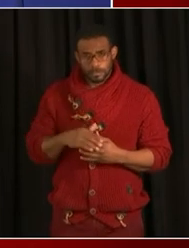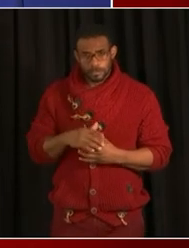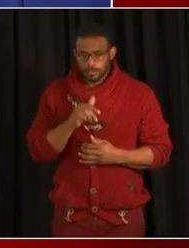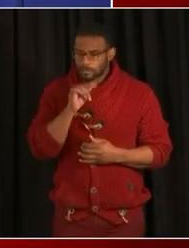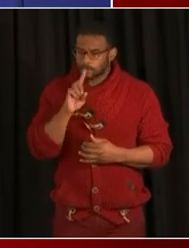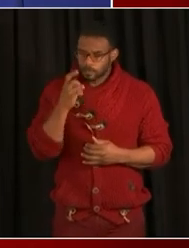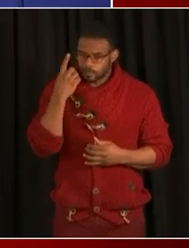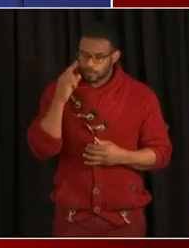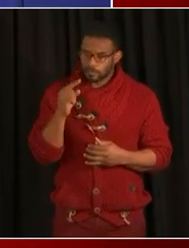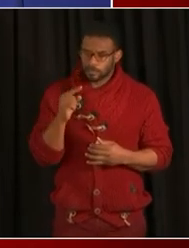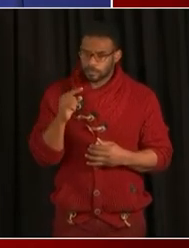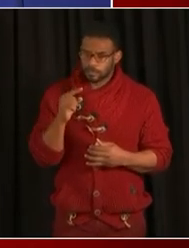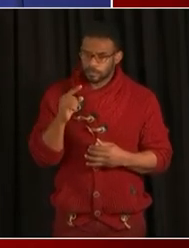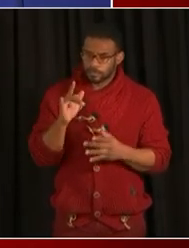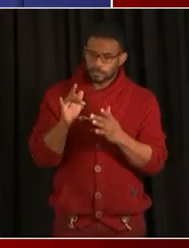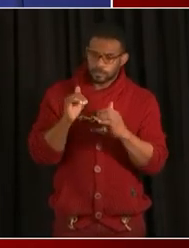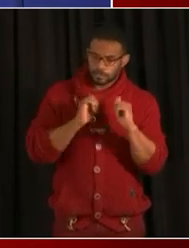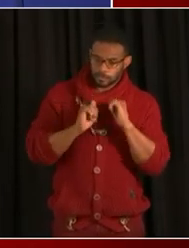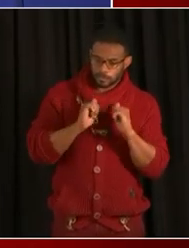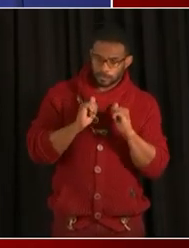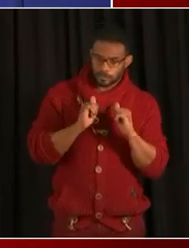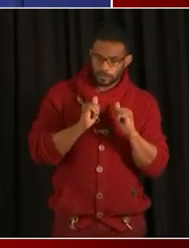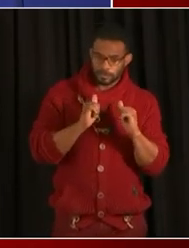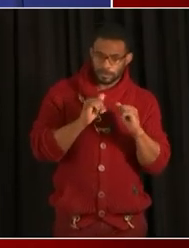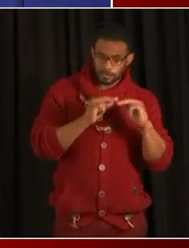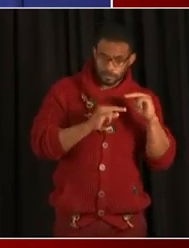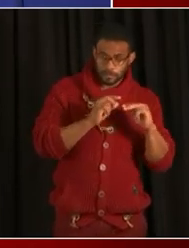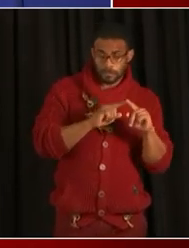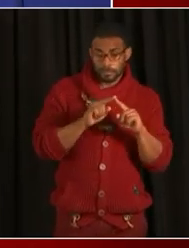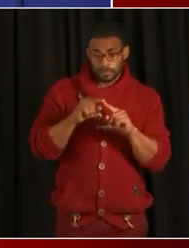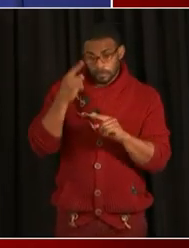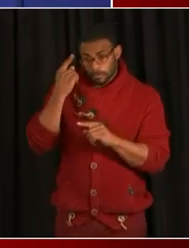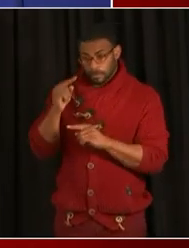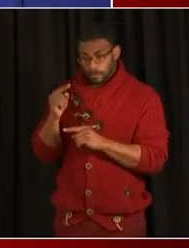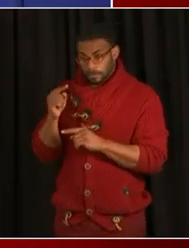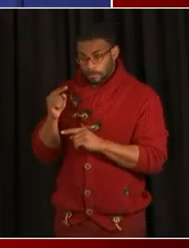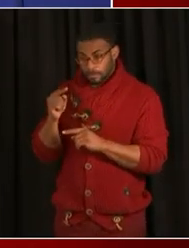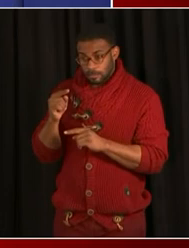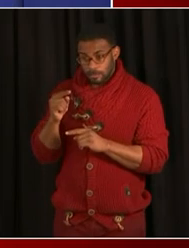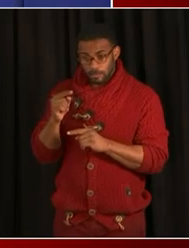that not only for the entertainment venues, but for